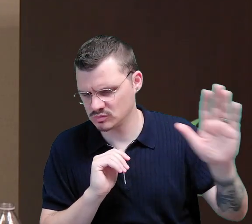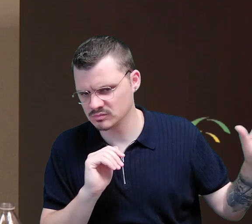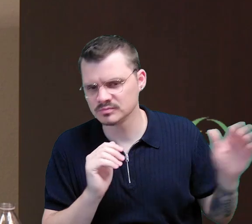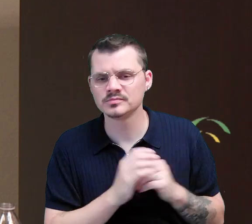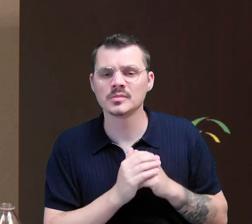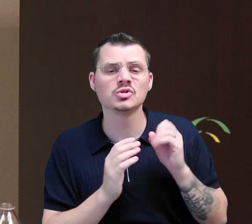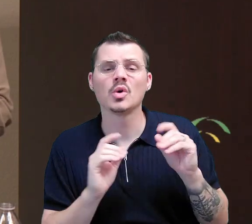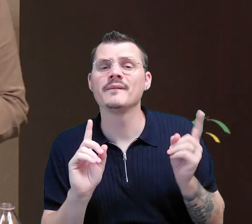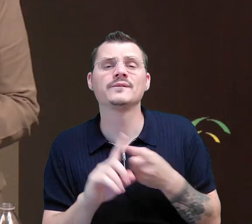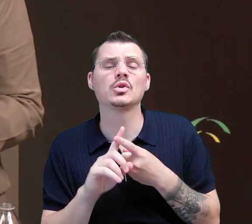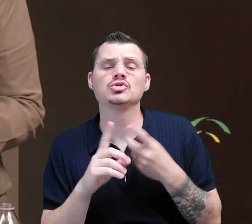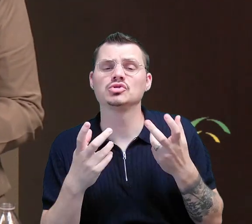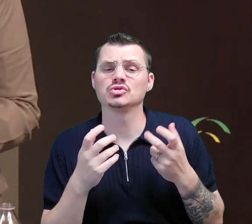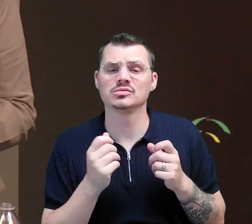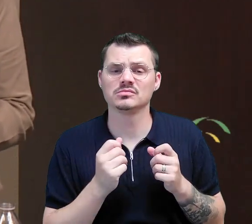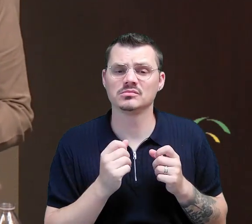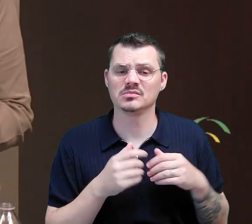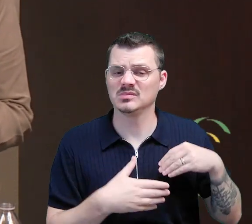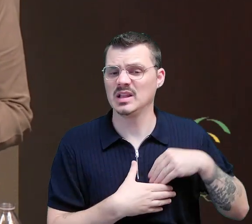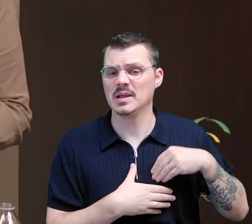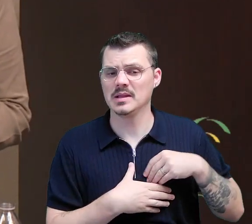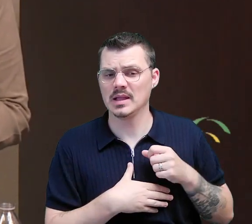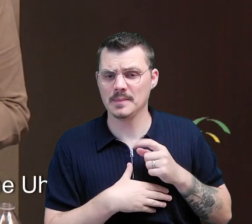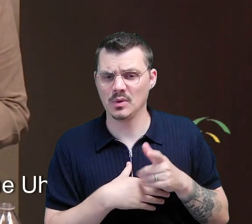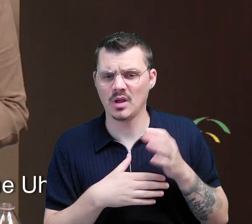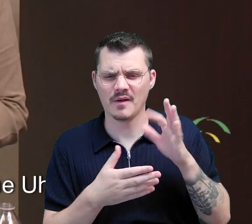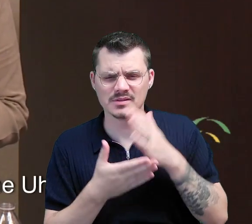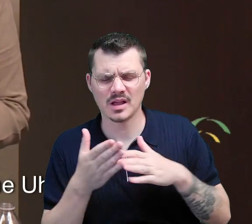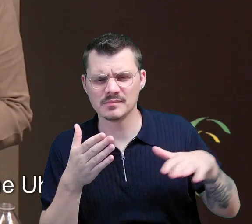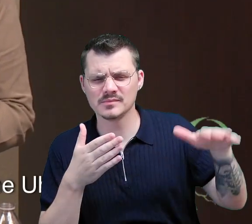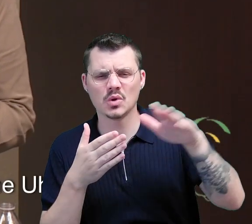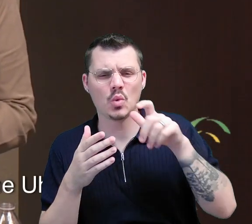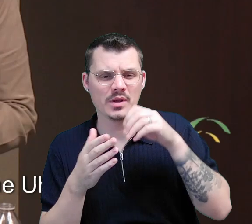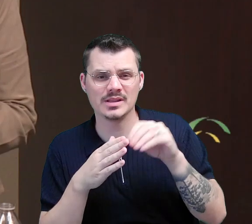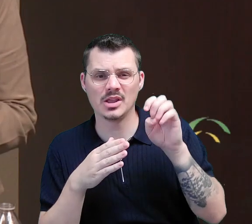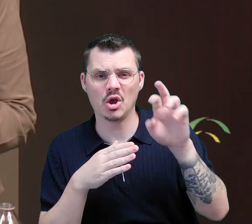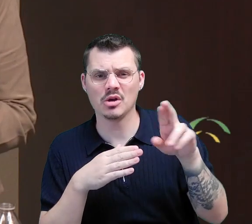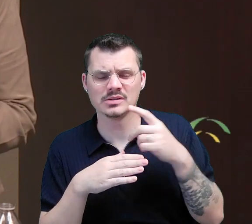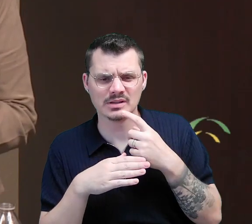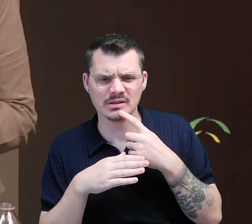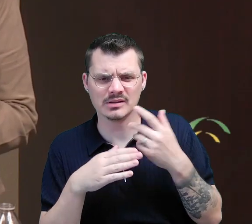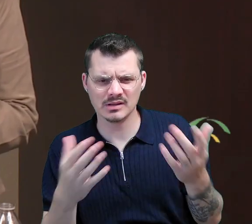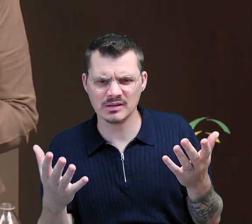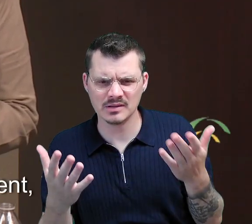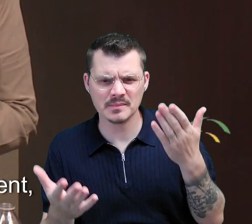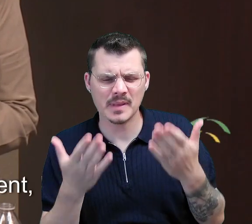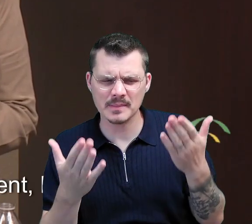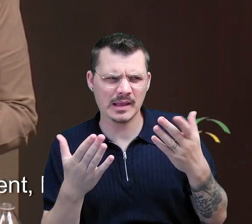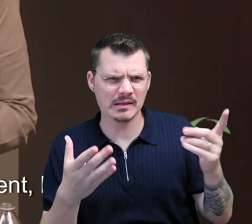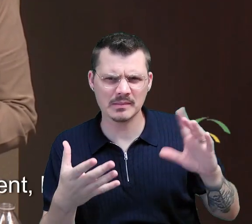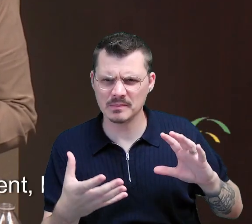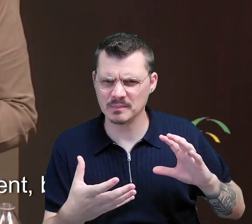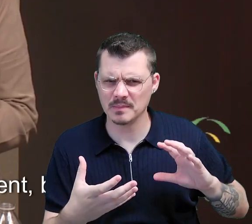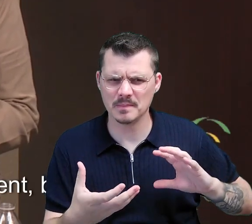years. And so the first impulse on the part of some of the people in the ER was to say, well, maybe they